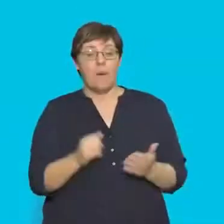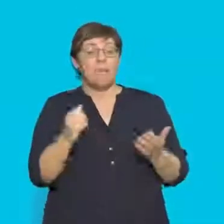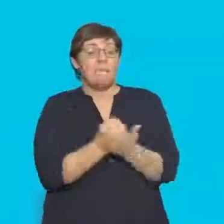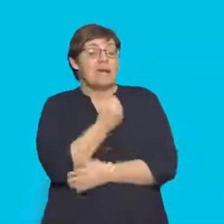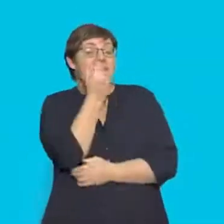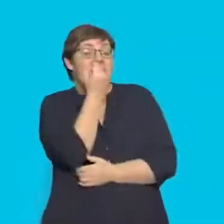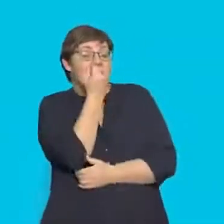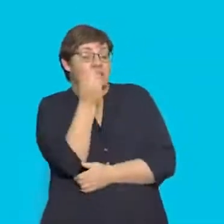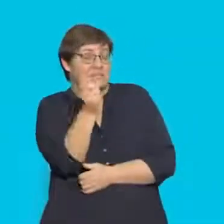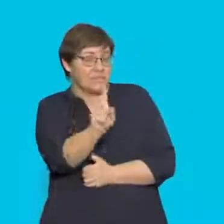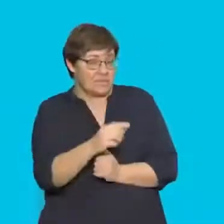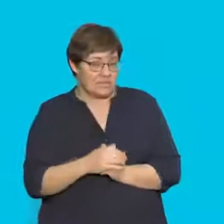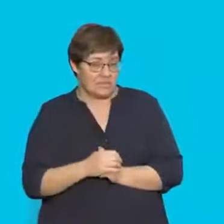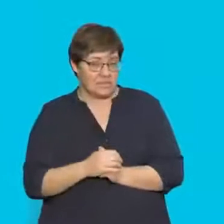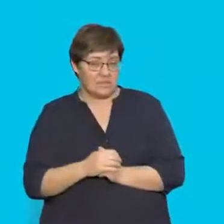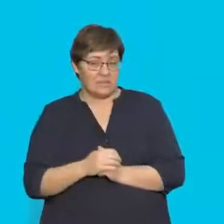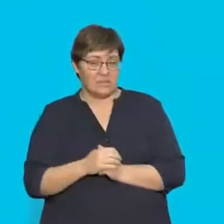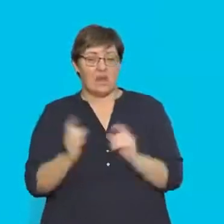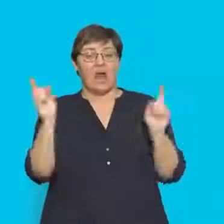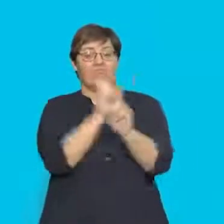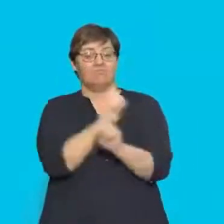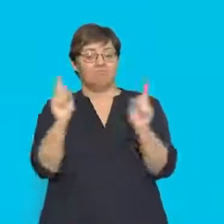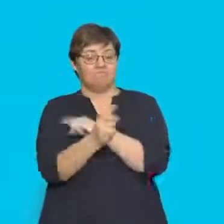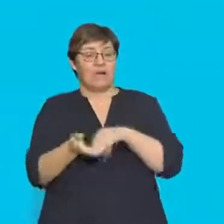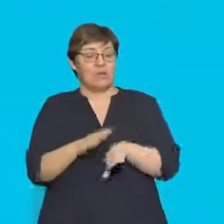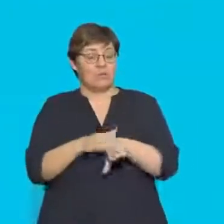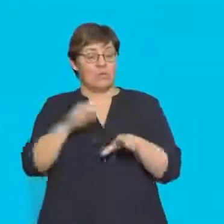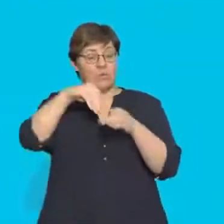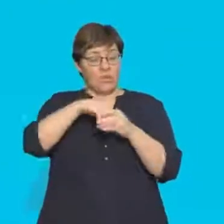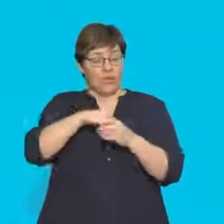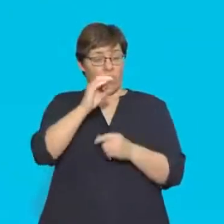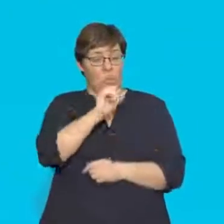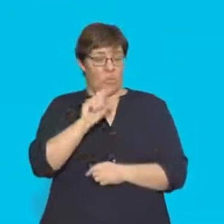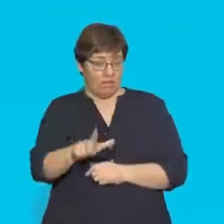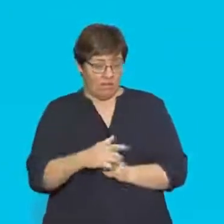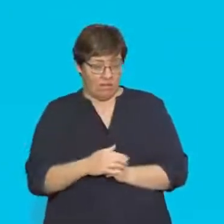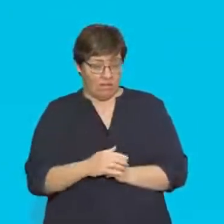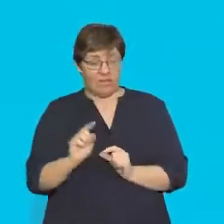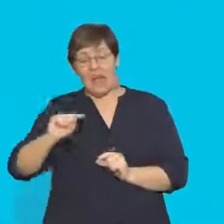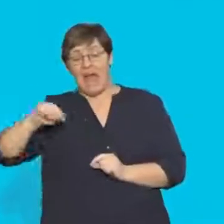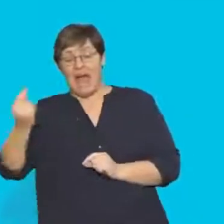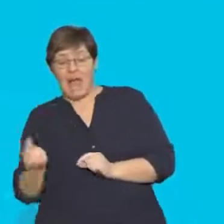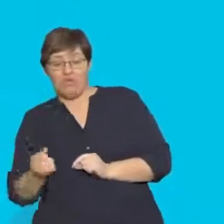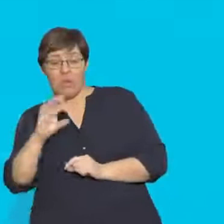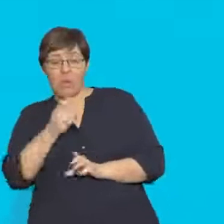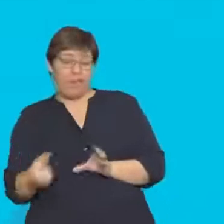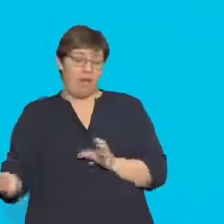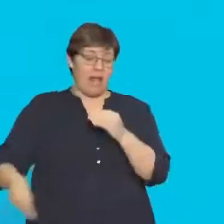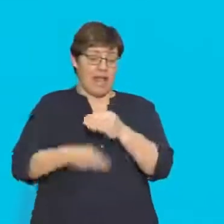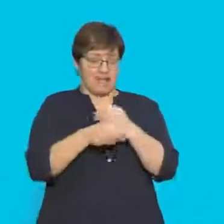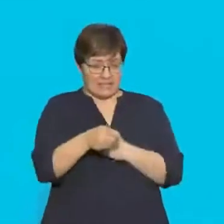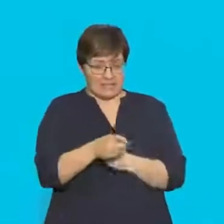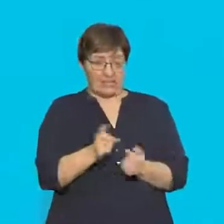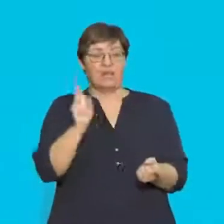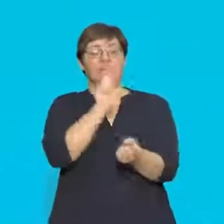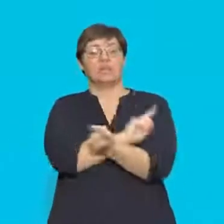need to understand is that if we've got alternating current in a coil and we bring another coil next to it, there